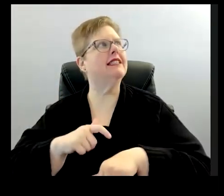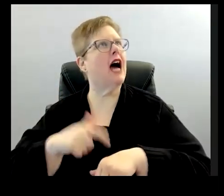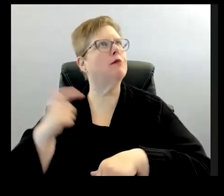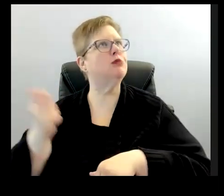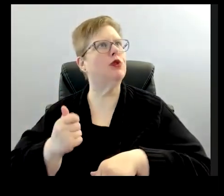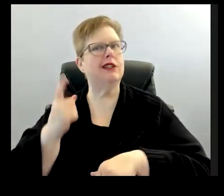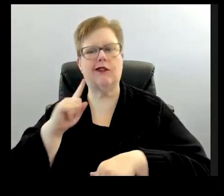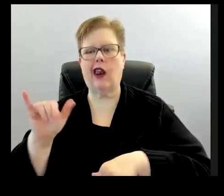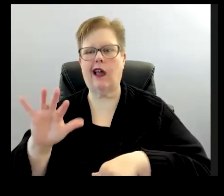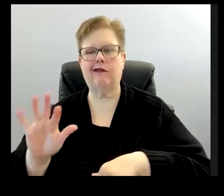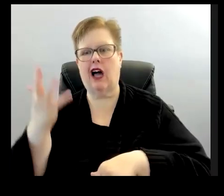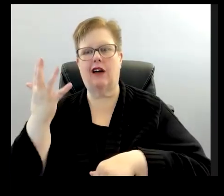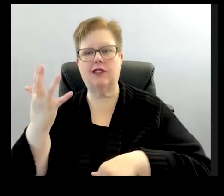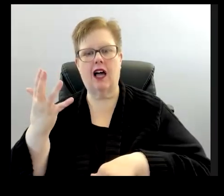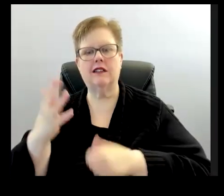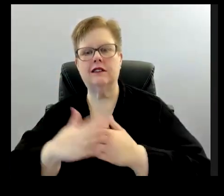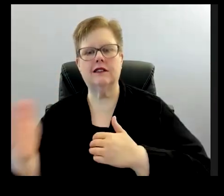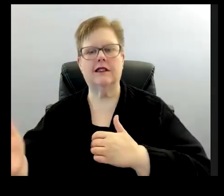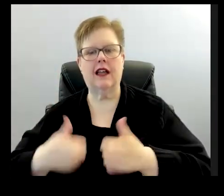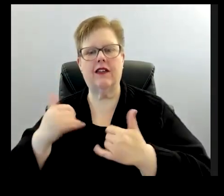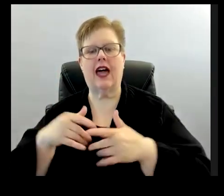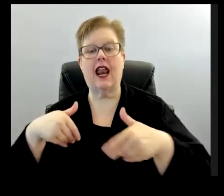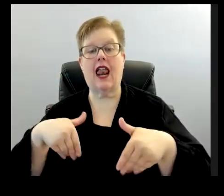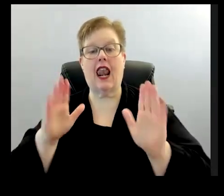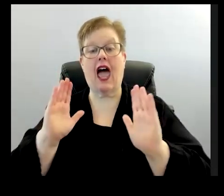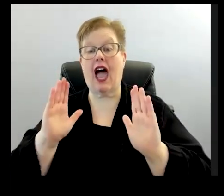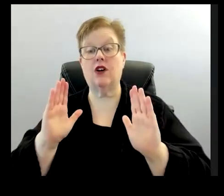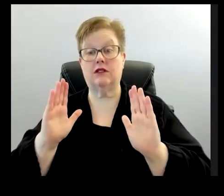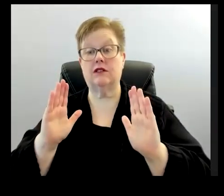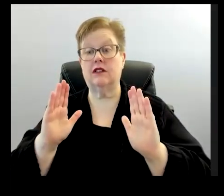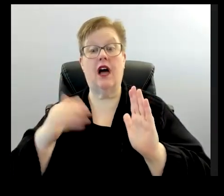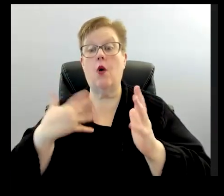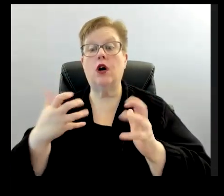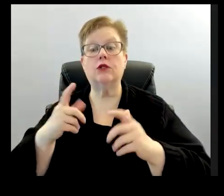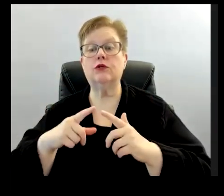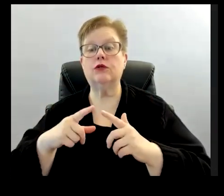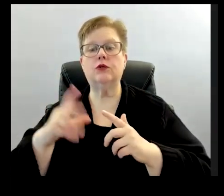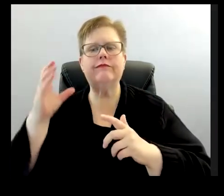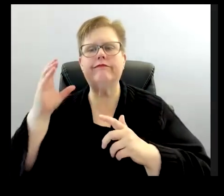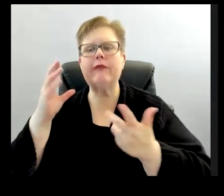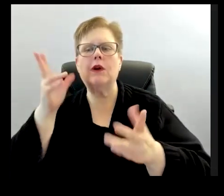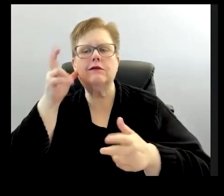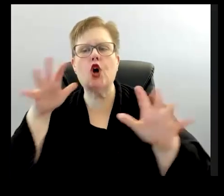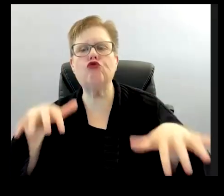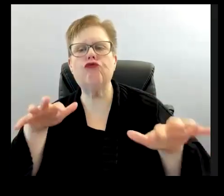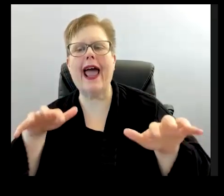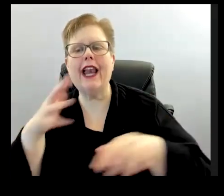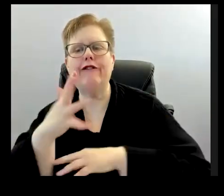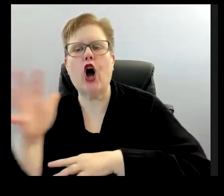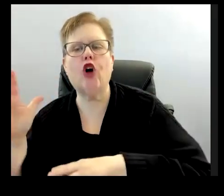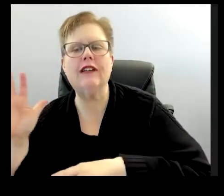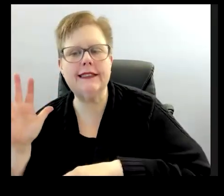years ago for $5. Which allows you to just sort of say, this is what I want to listen to I want to listen to rain. I want to listen to a